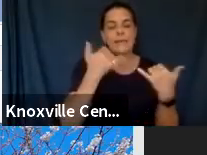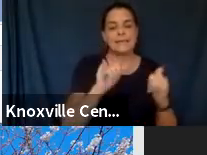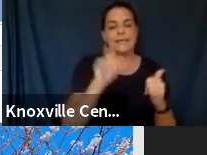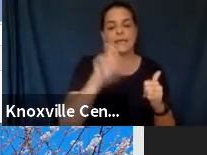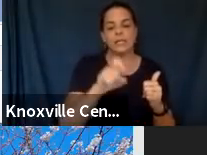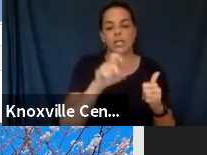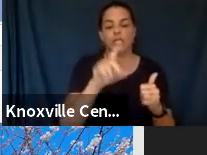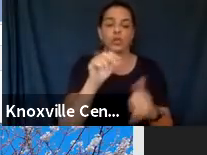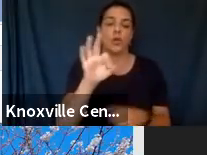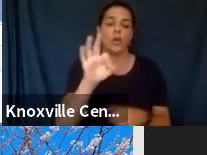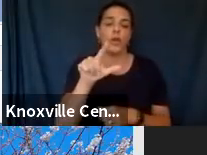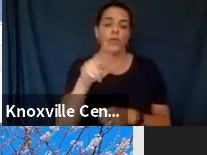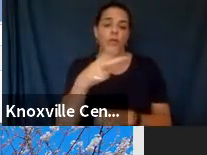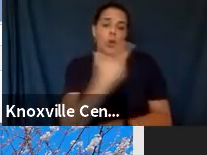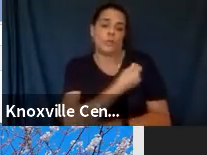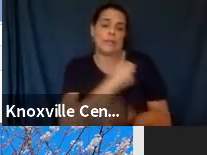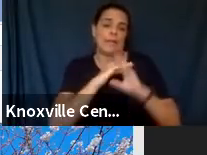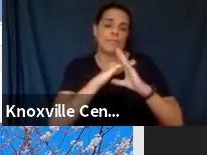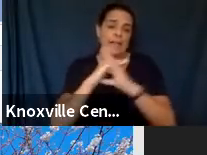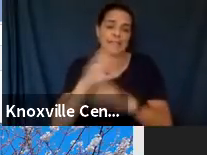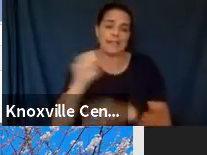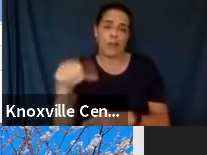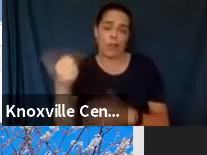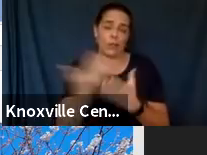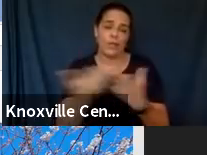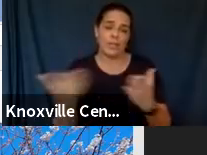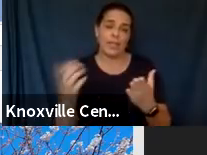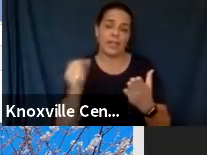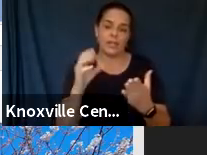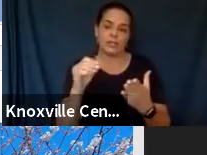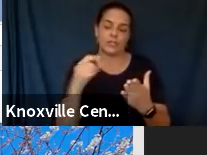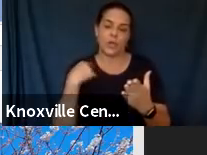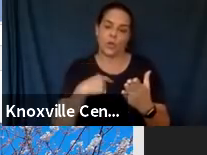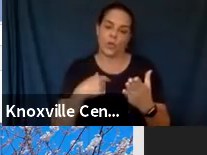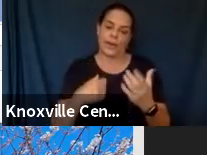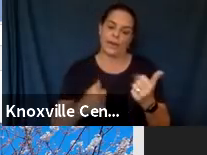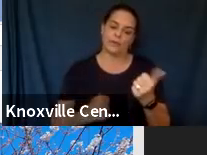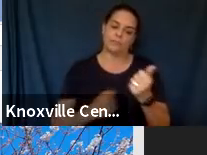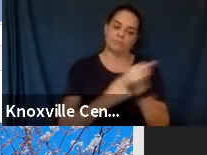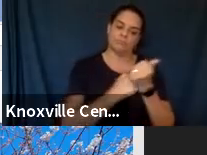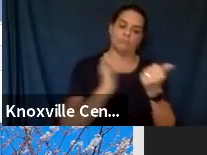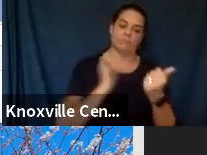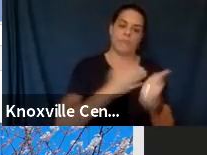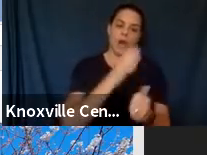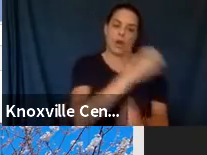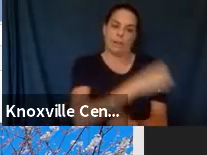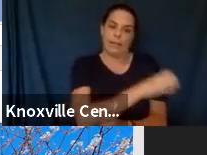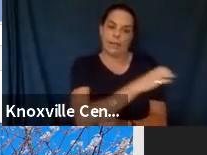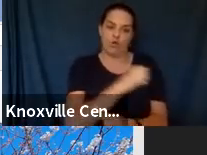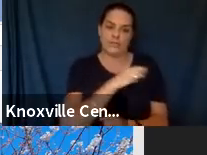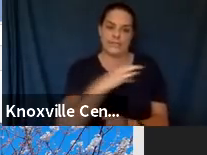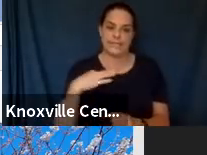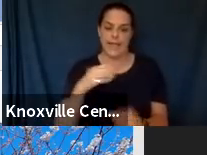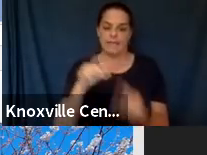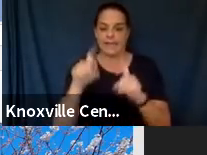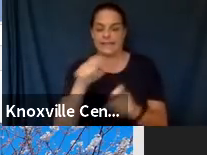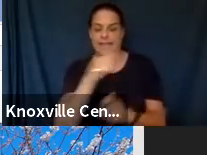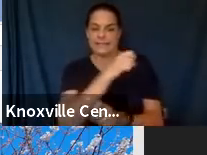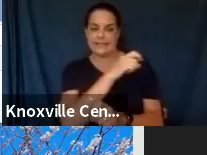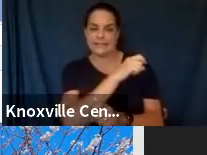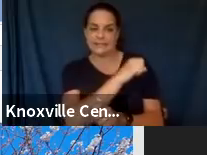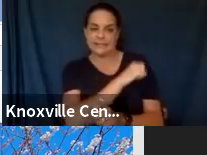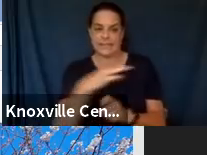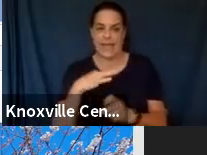flu vaccines and other things. So we're backing up our clinical staff and our testing staff so that we can expand that as